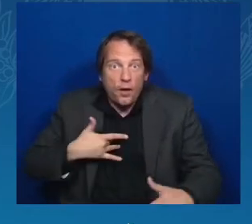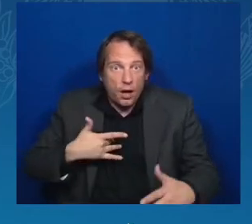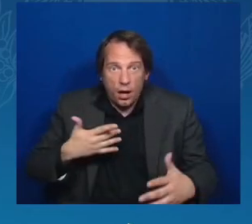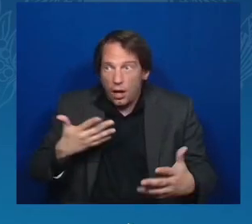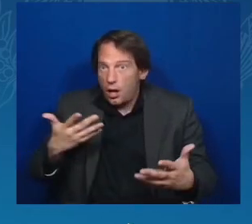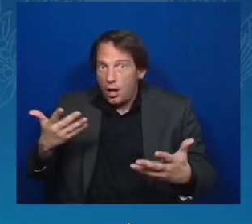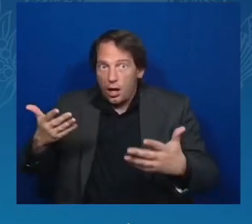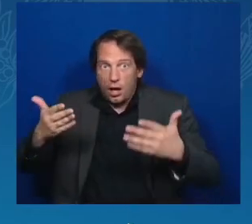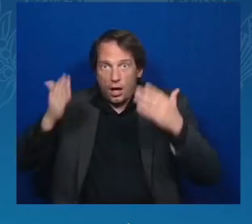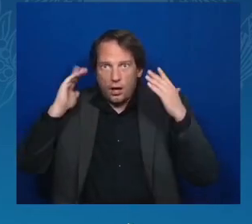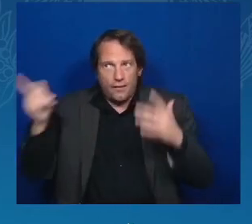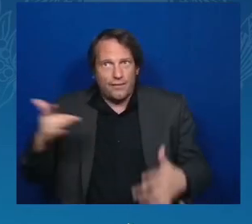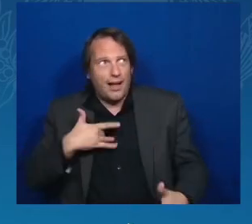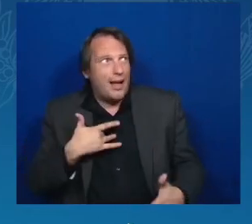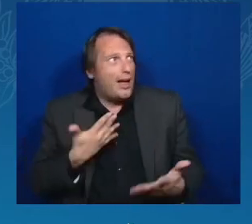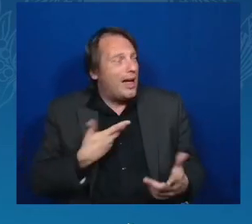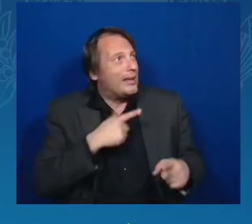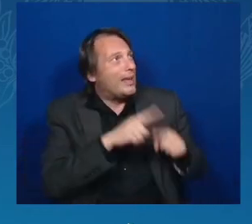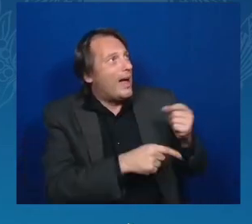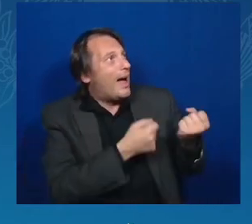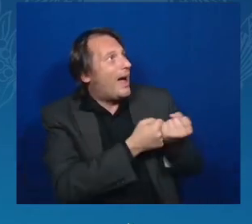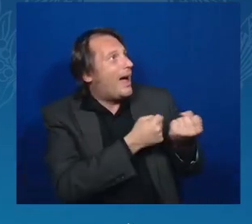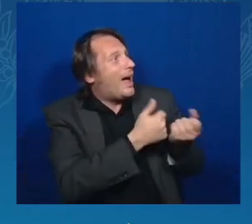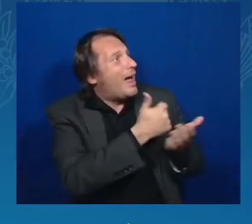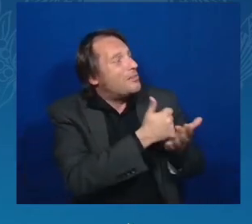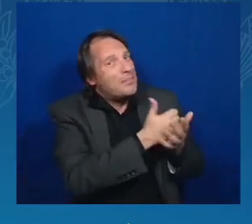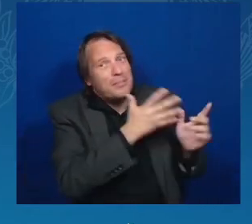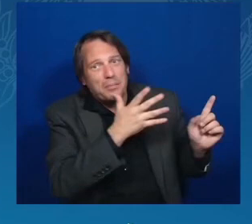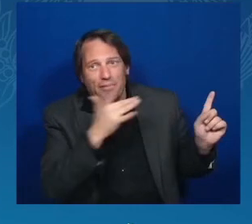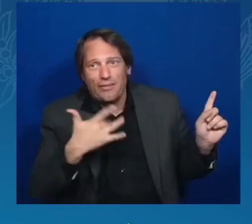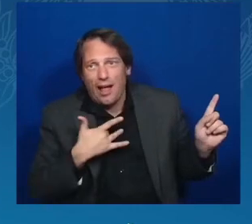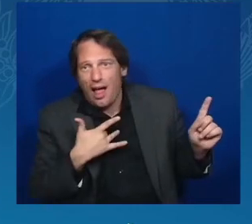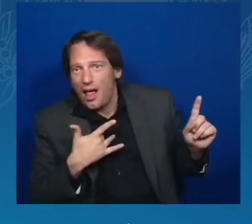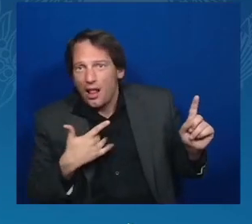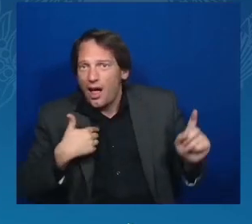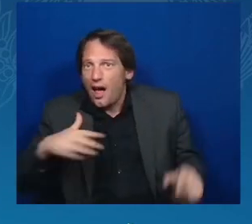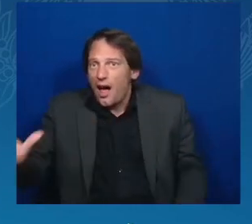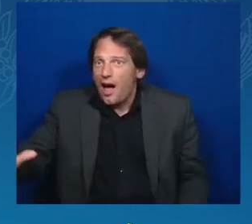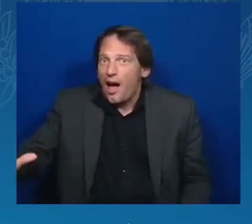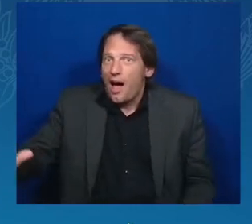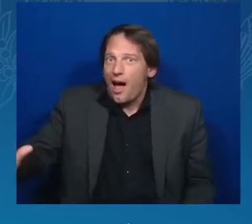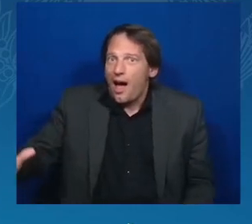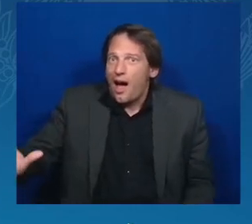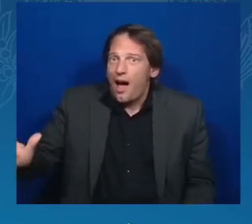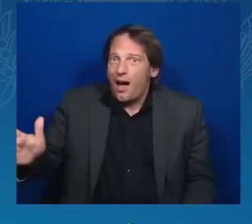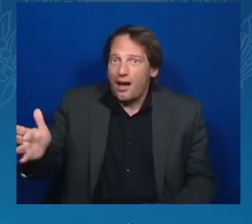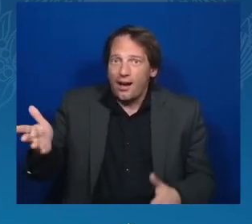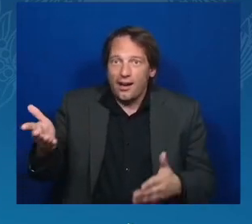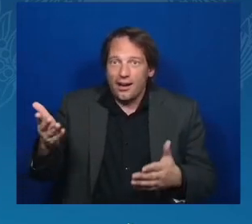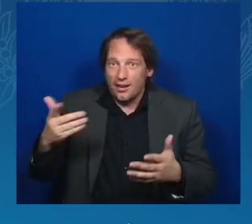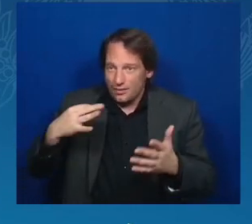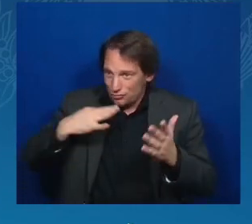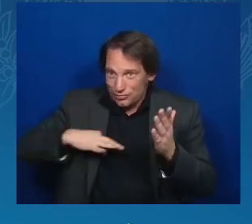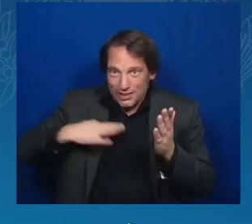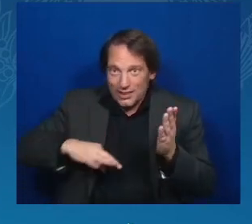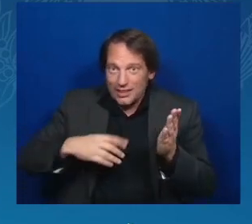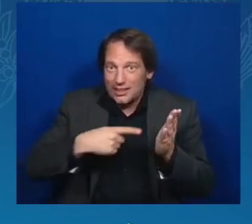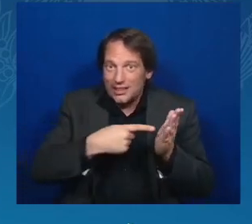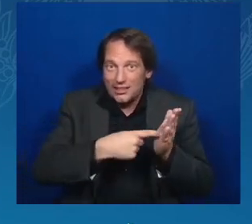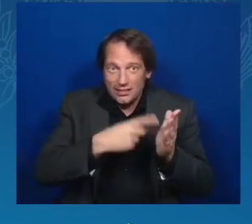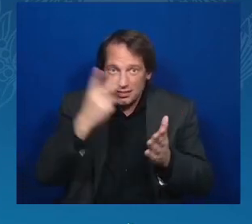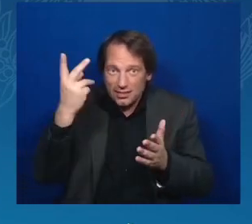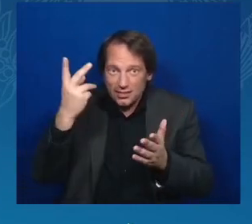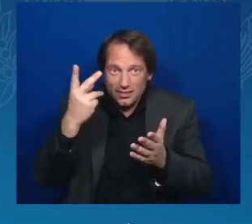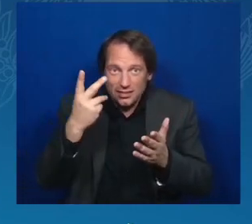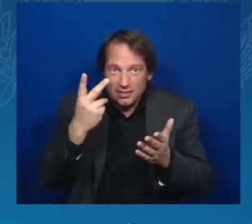path. And it's been off of my credit report for 2 weeks. So I just want everybody to know there is